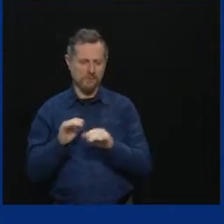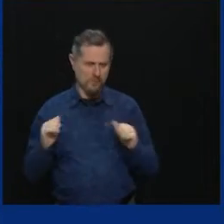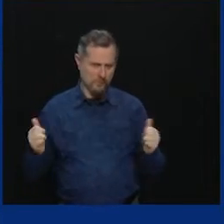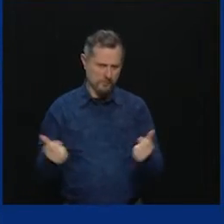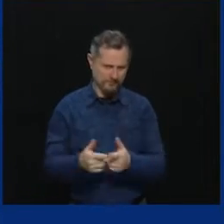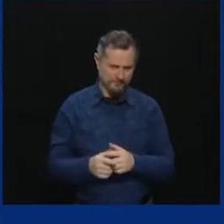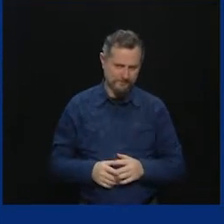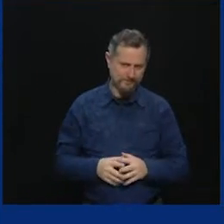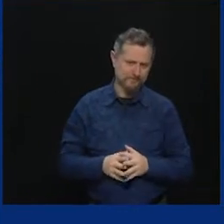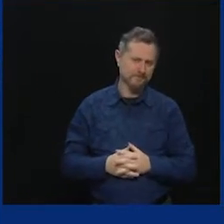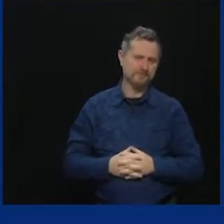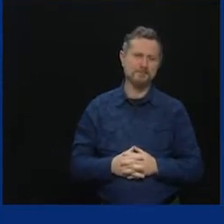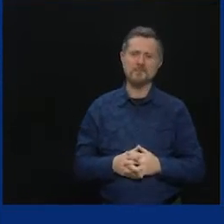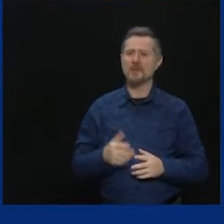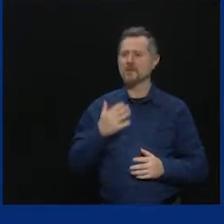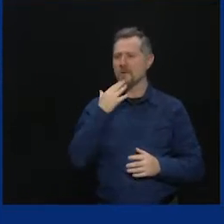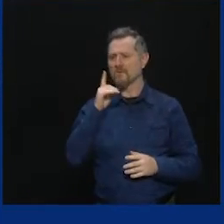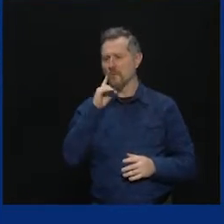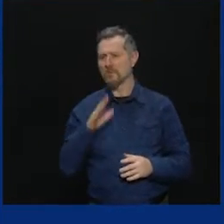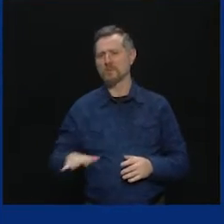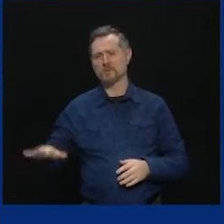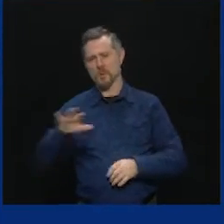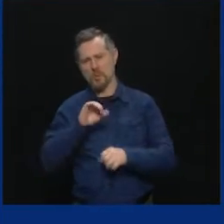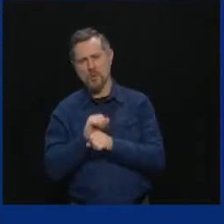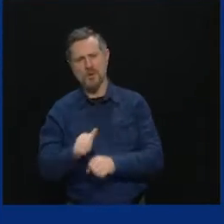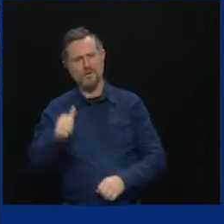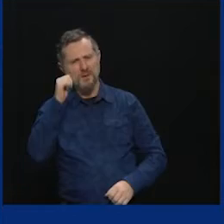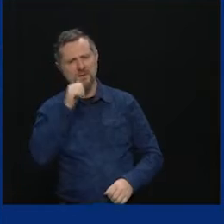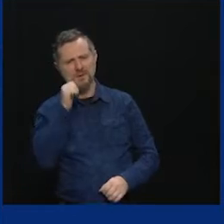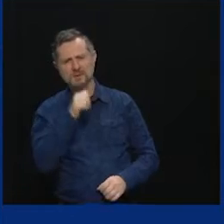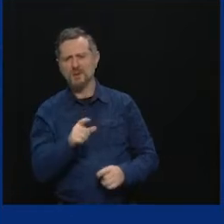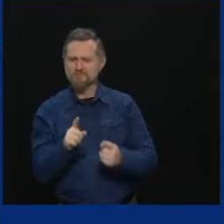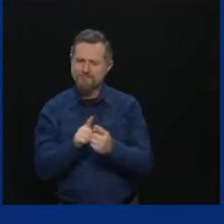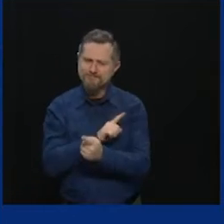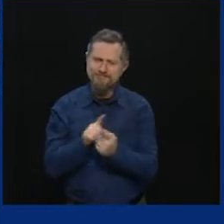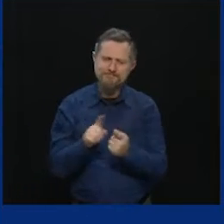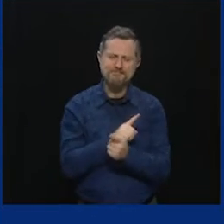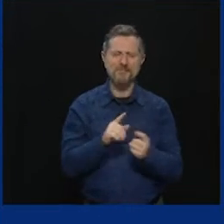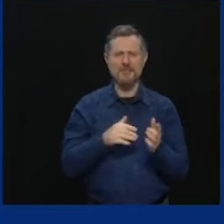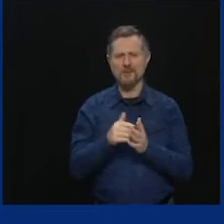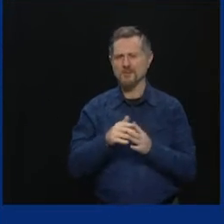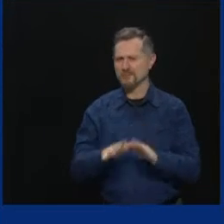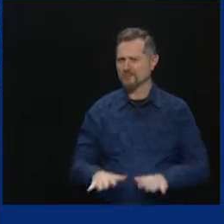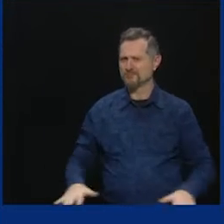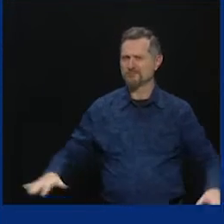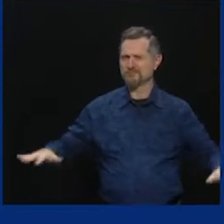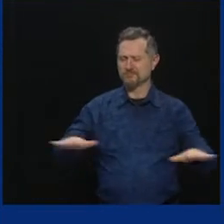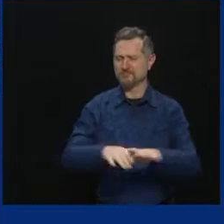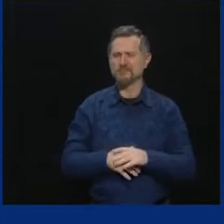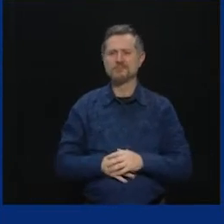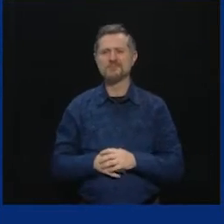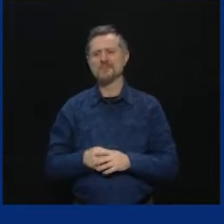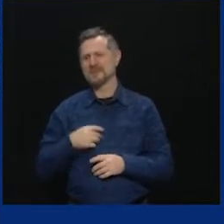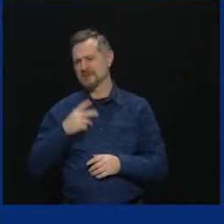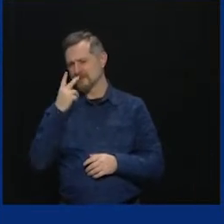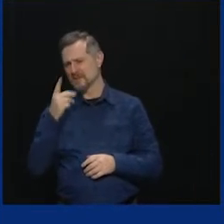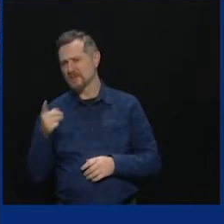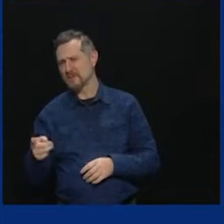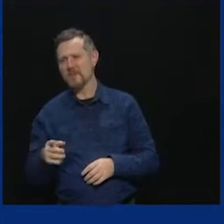for being those boots on the ground. Thank you for every area that you come from. I see Belinda Miles, who's